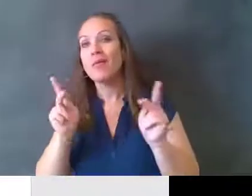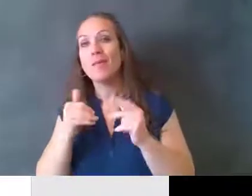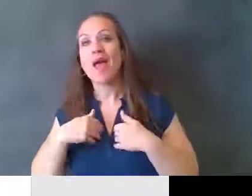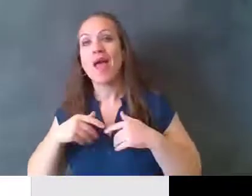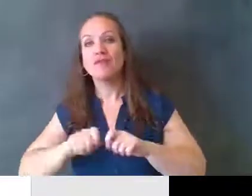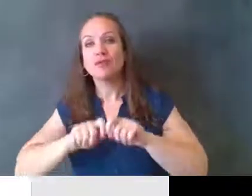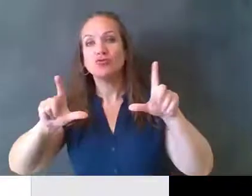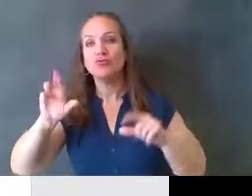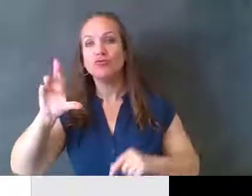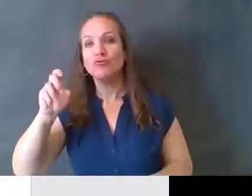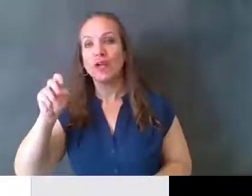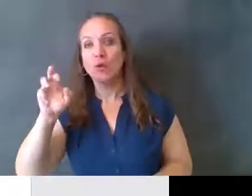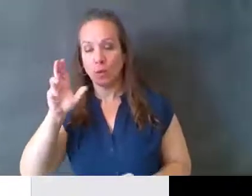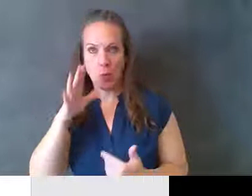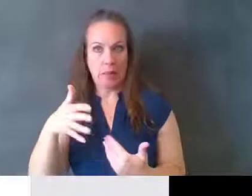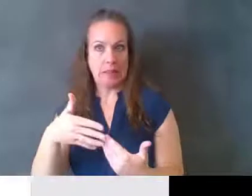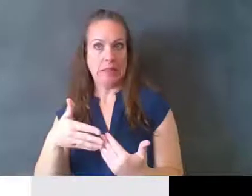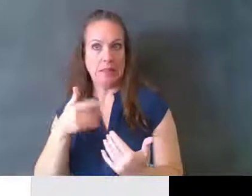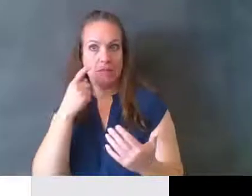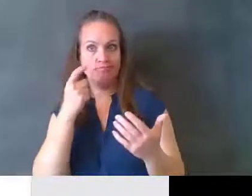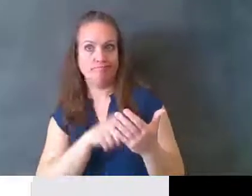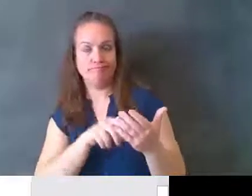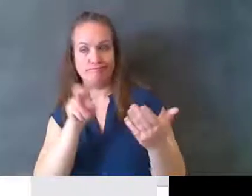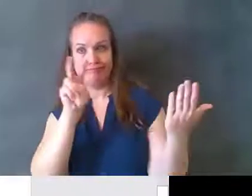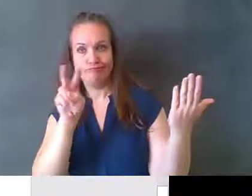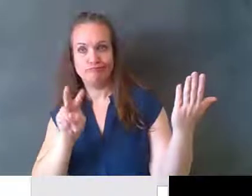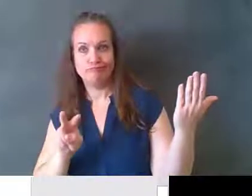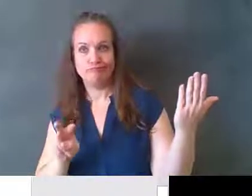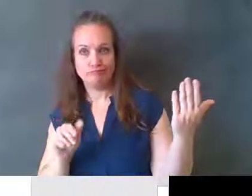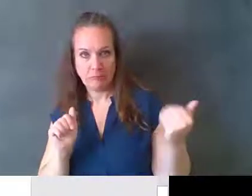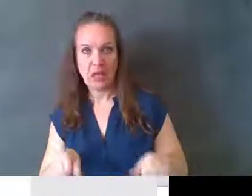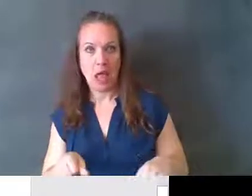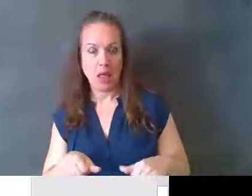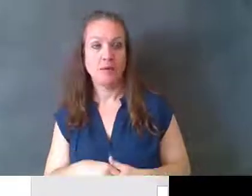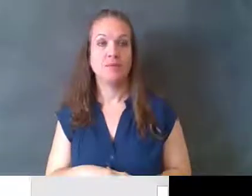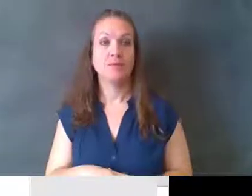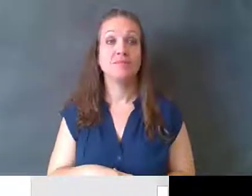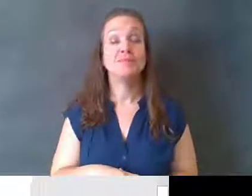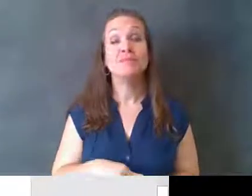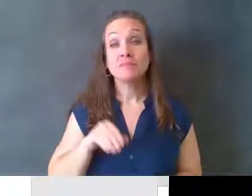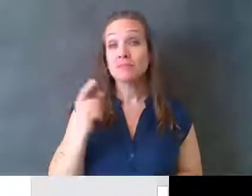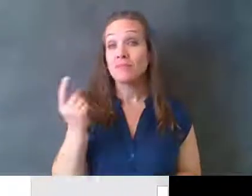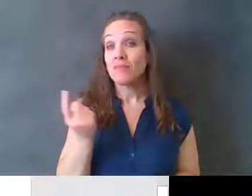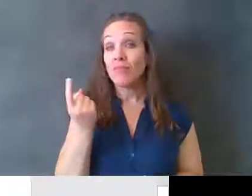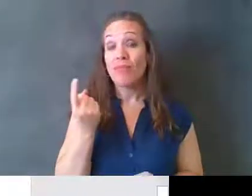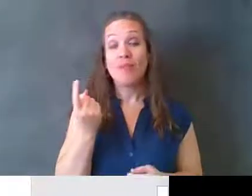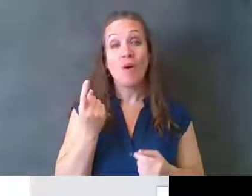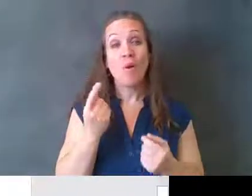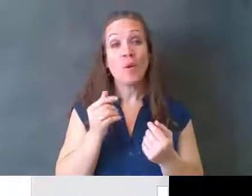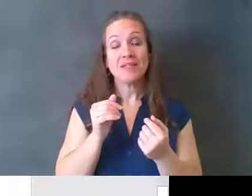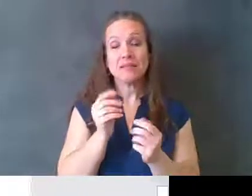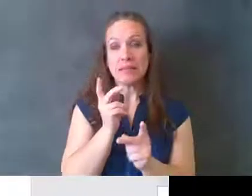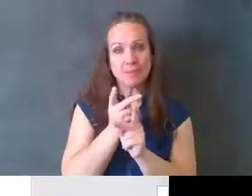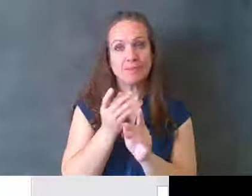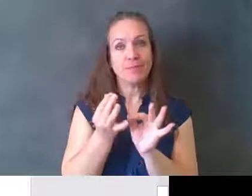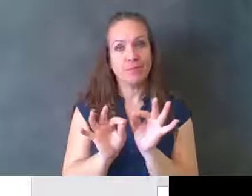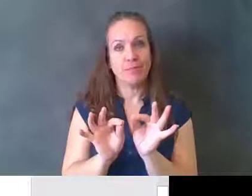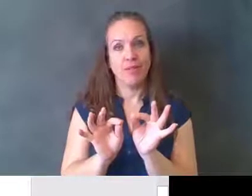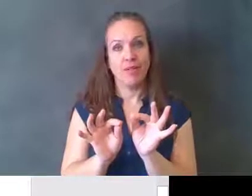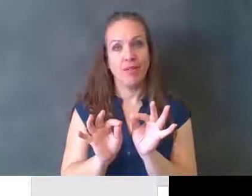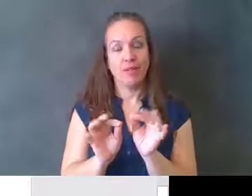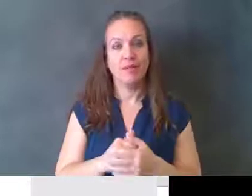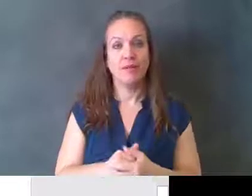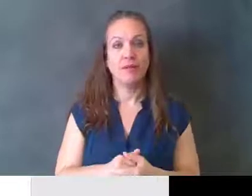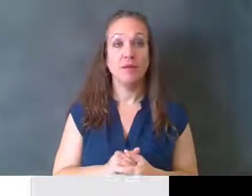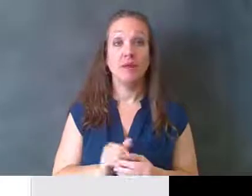to them more clearly if you're using built-in tables. And whenever possible, you want to have a simple table. If you have a